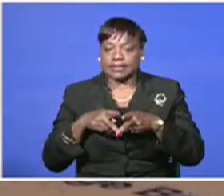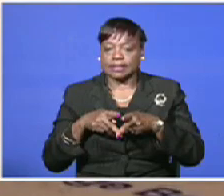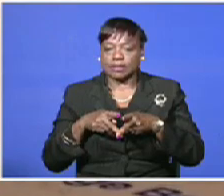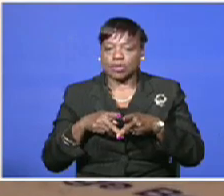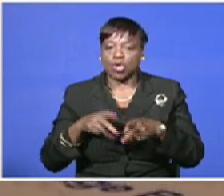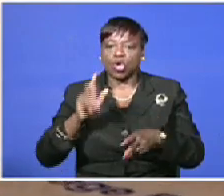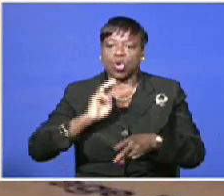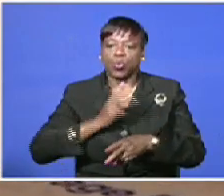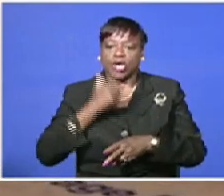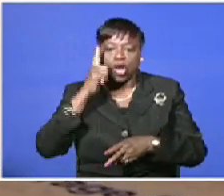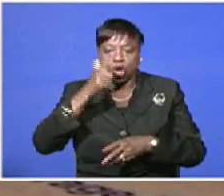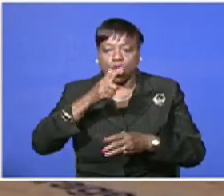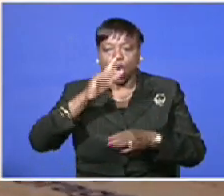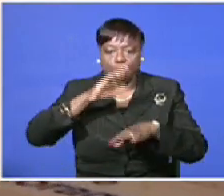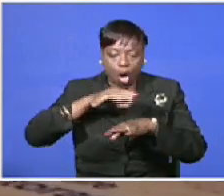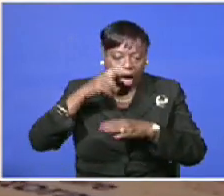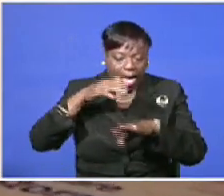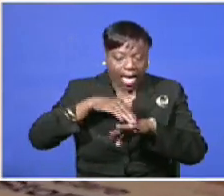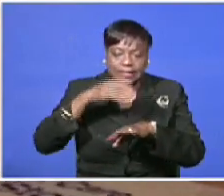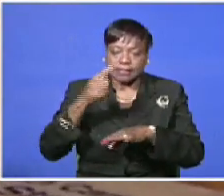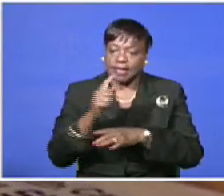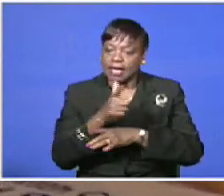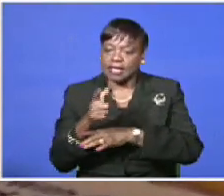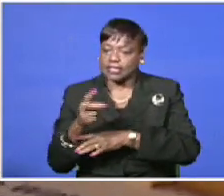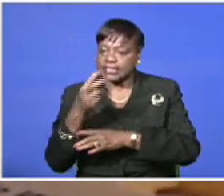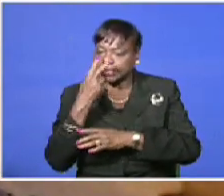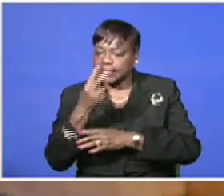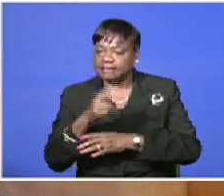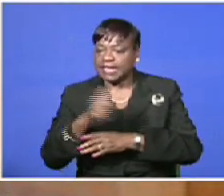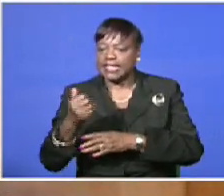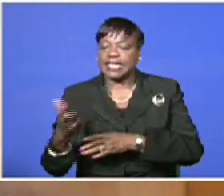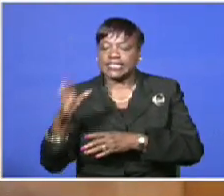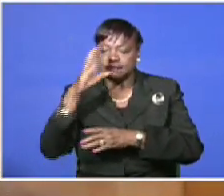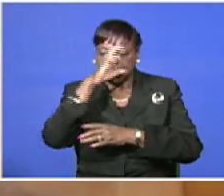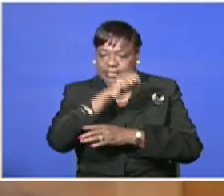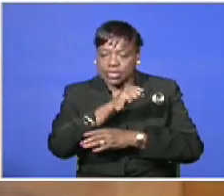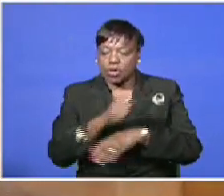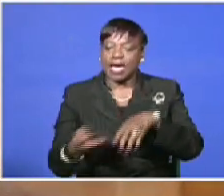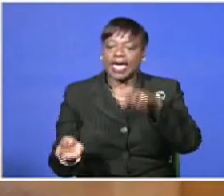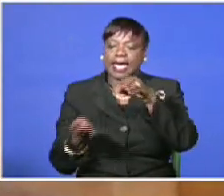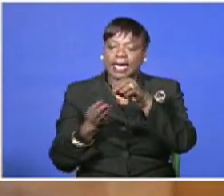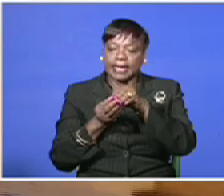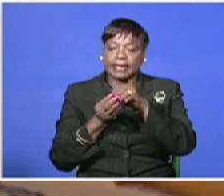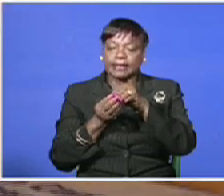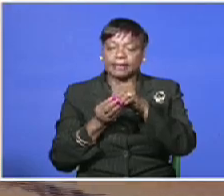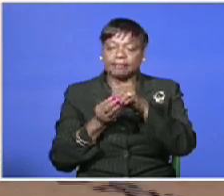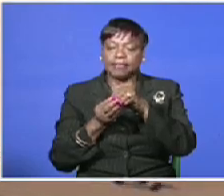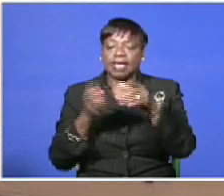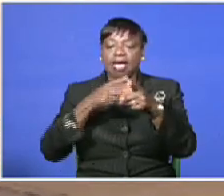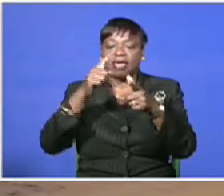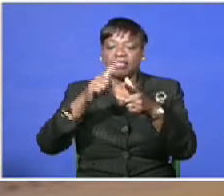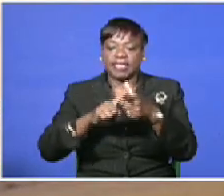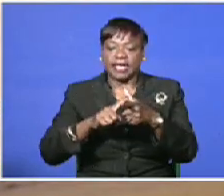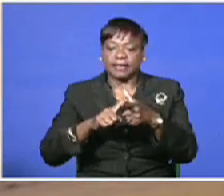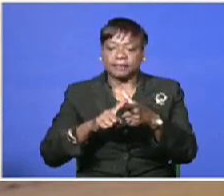you just look around the firearm, you see if anything's missing or added or whatever you have it. Then